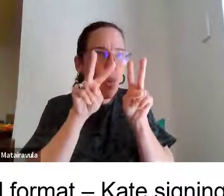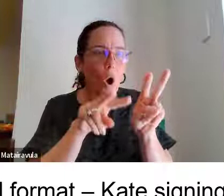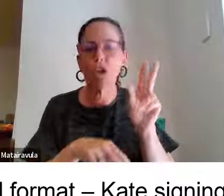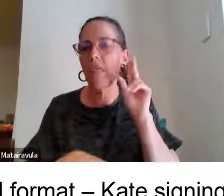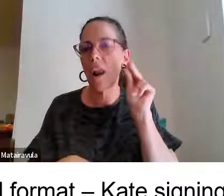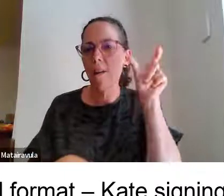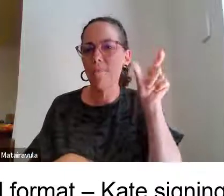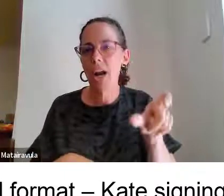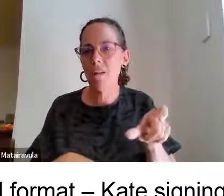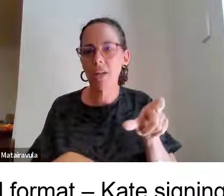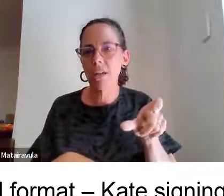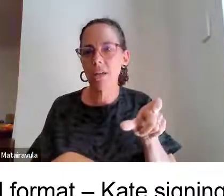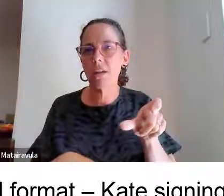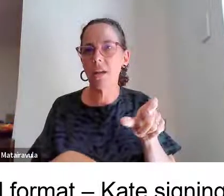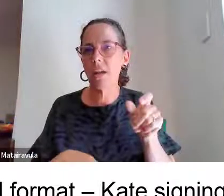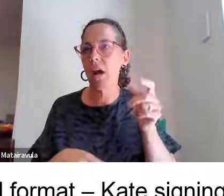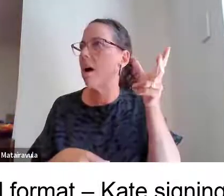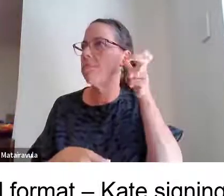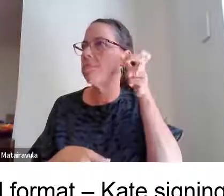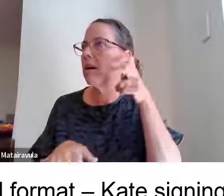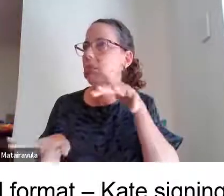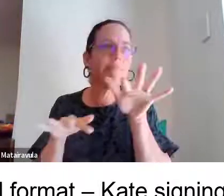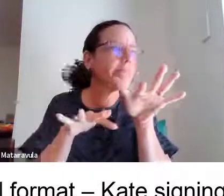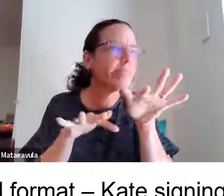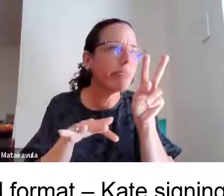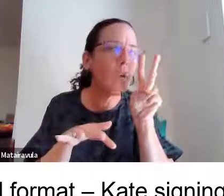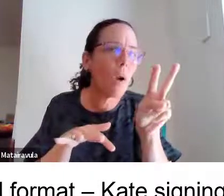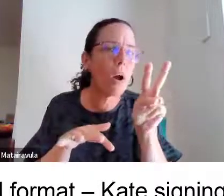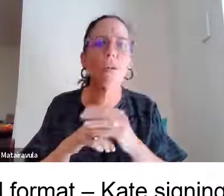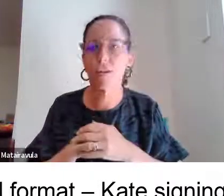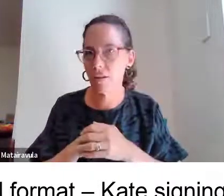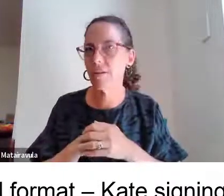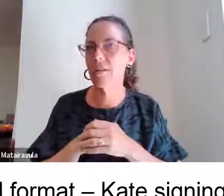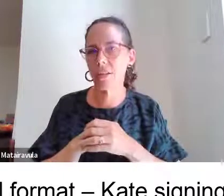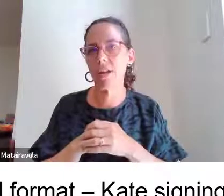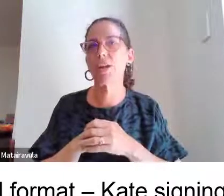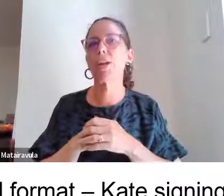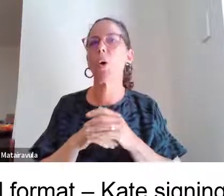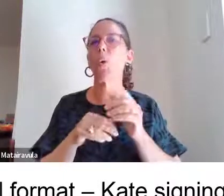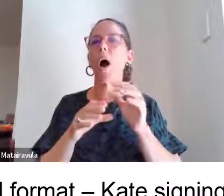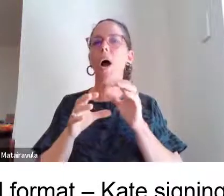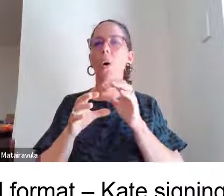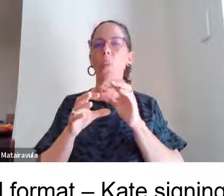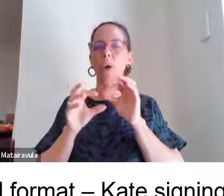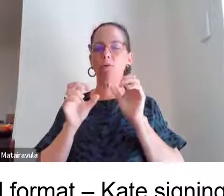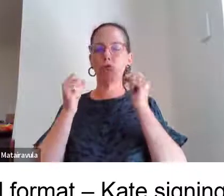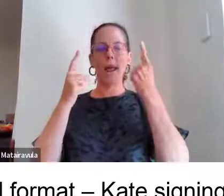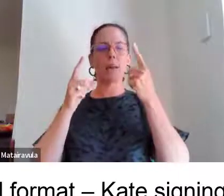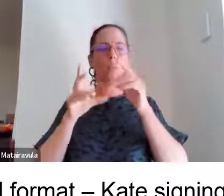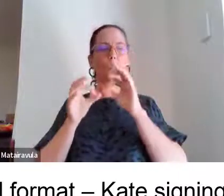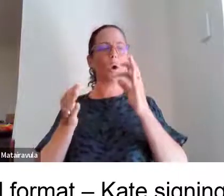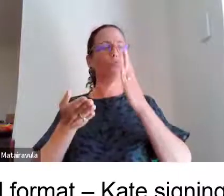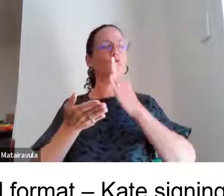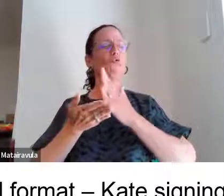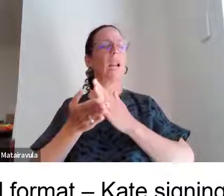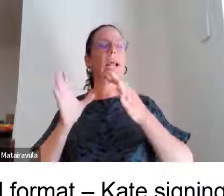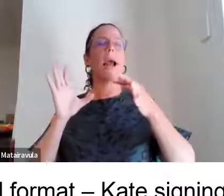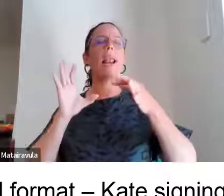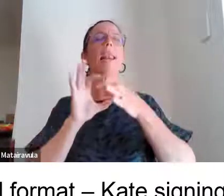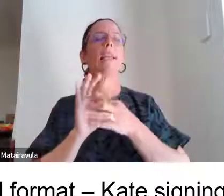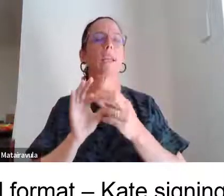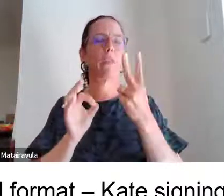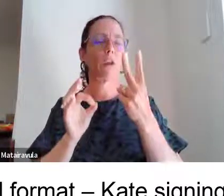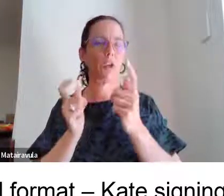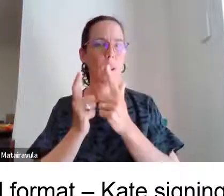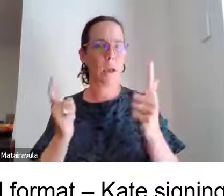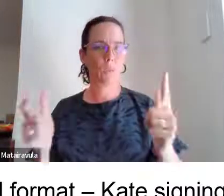or sometimes the other way, they were jumping ahead. So, and the kids, of course, were looking at the librarian. Naturally, hearing children will look to see where